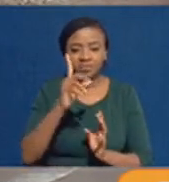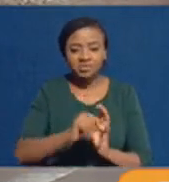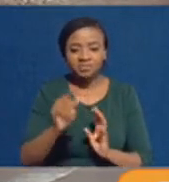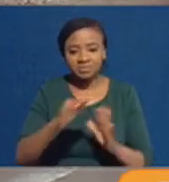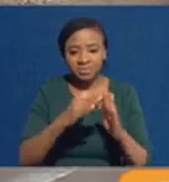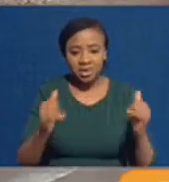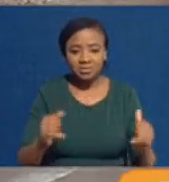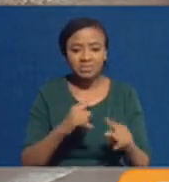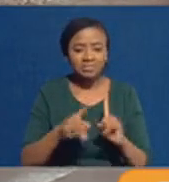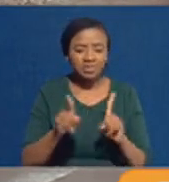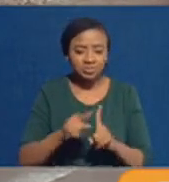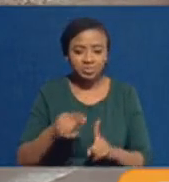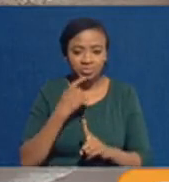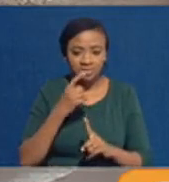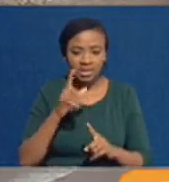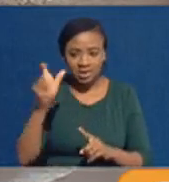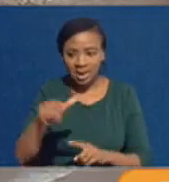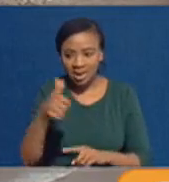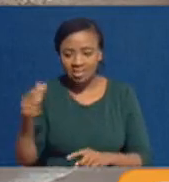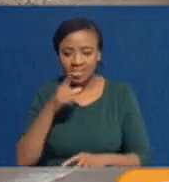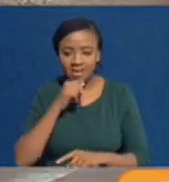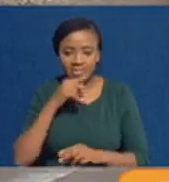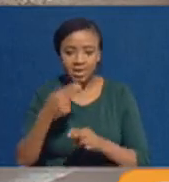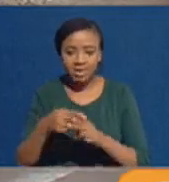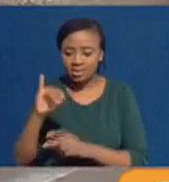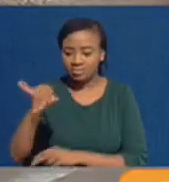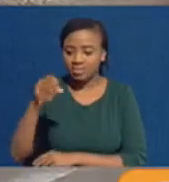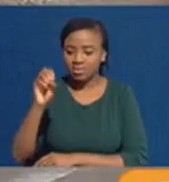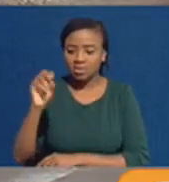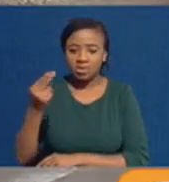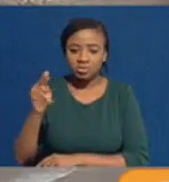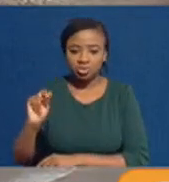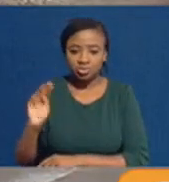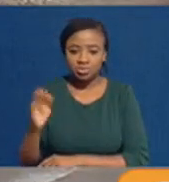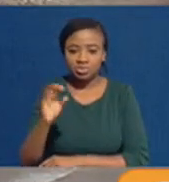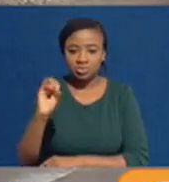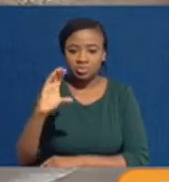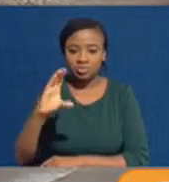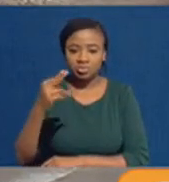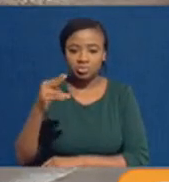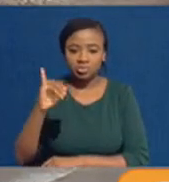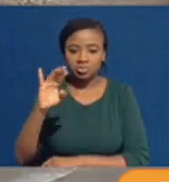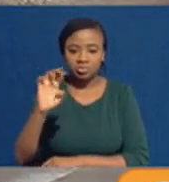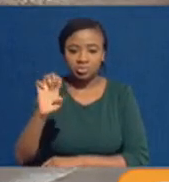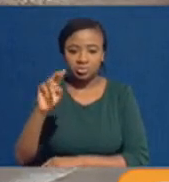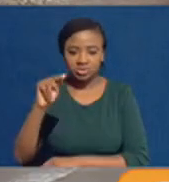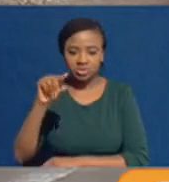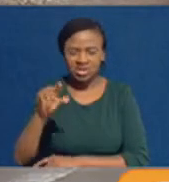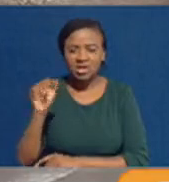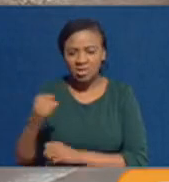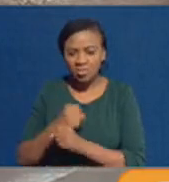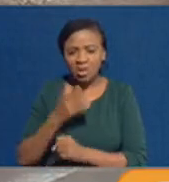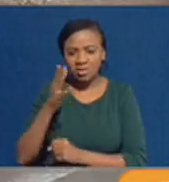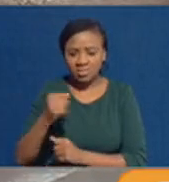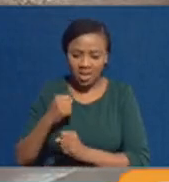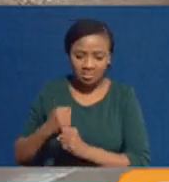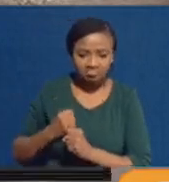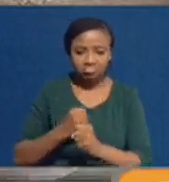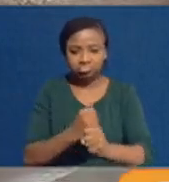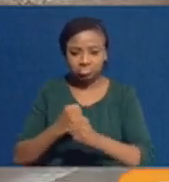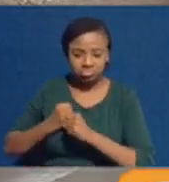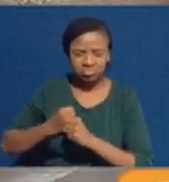mention of a gentleman known as John Ochieng, who had worked on the project as a carpenter and later got to own one of